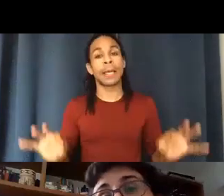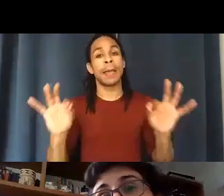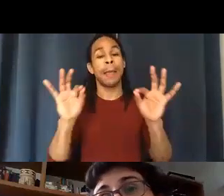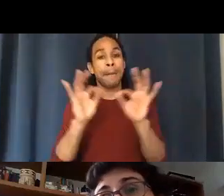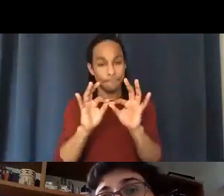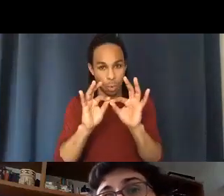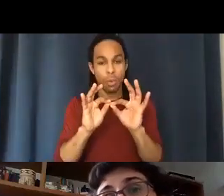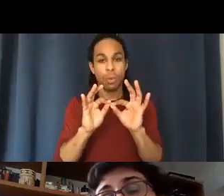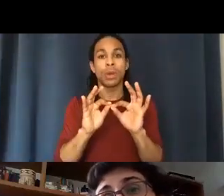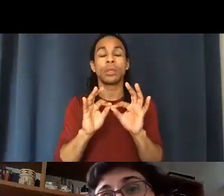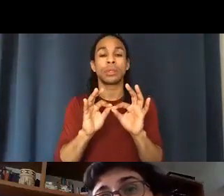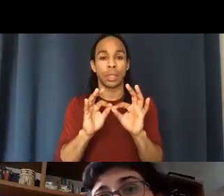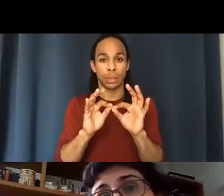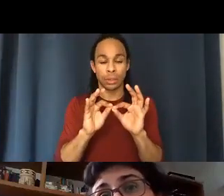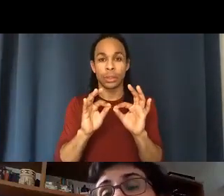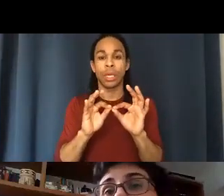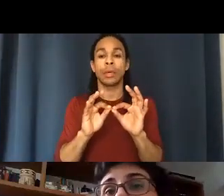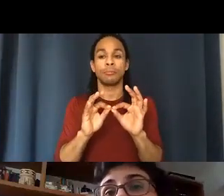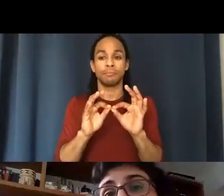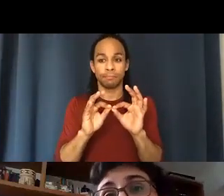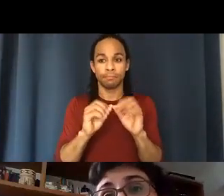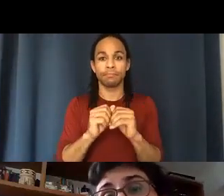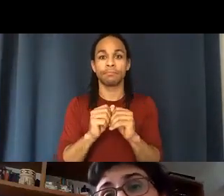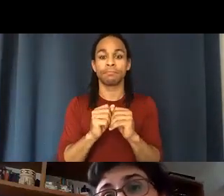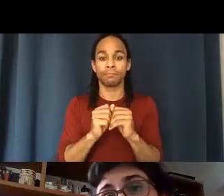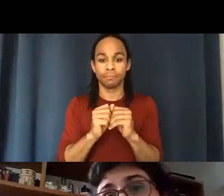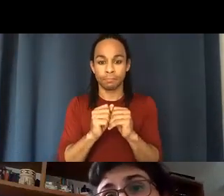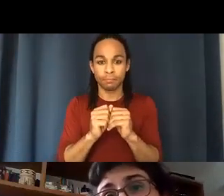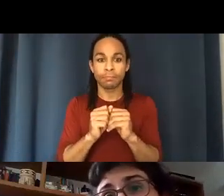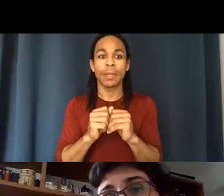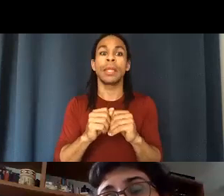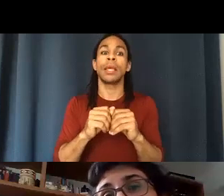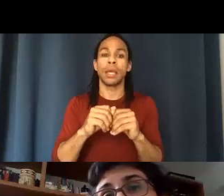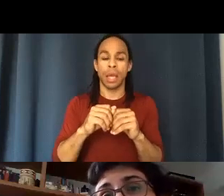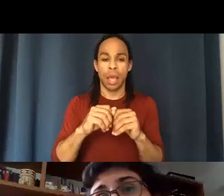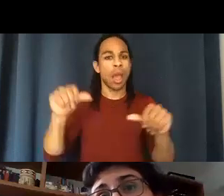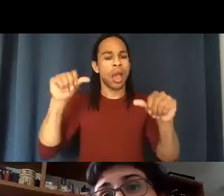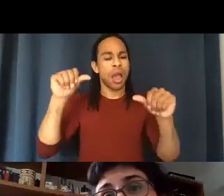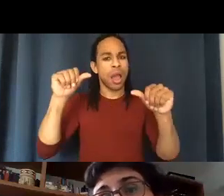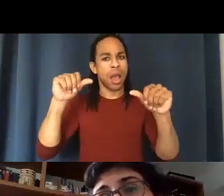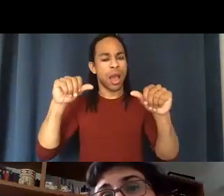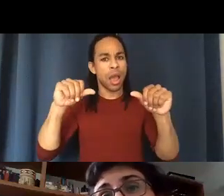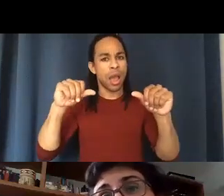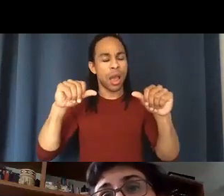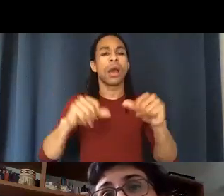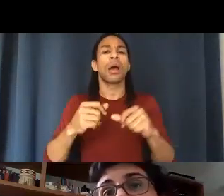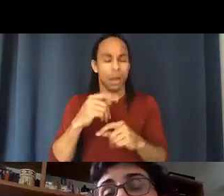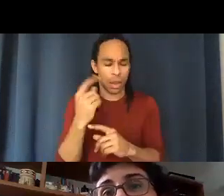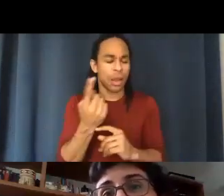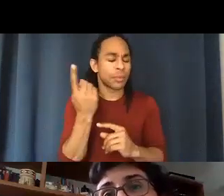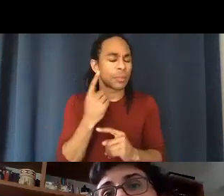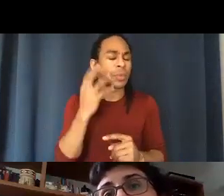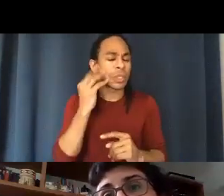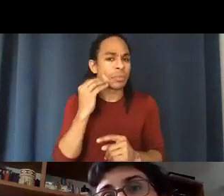having in scientific institutions and financing for science, and sciences as a base, an important basis for